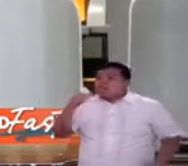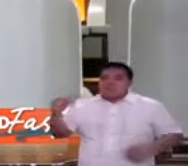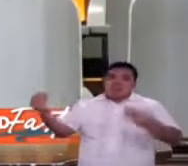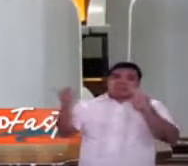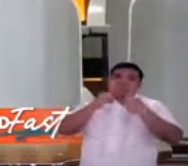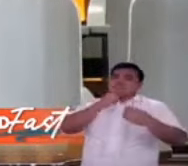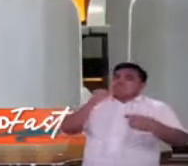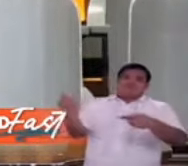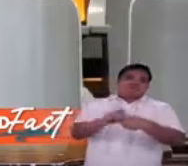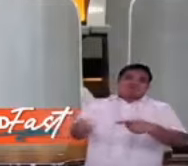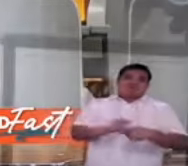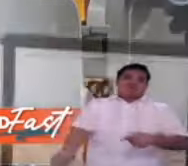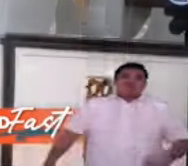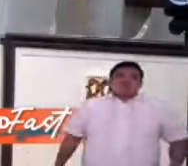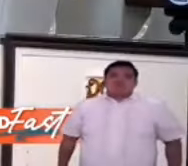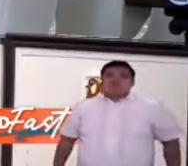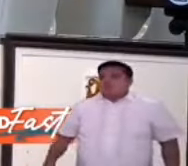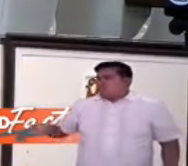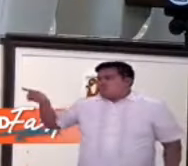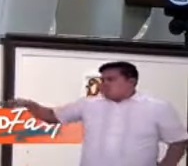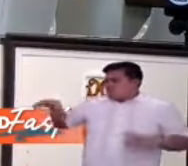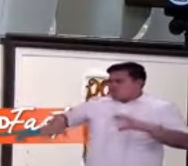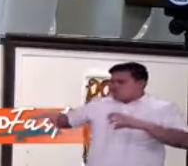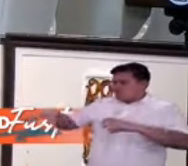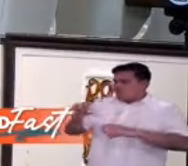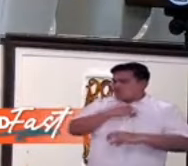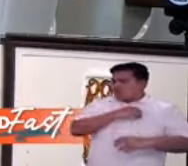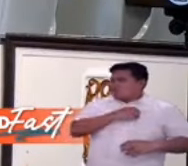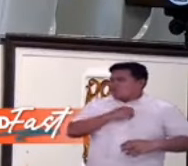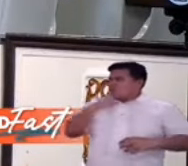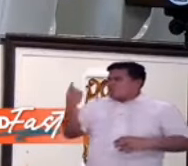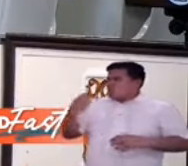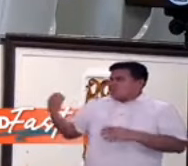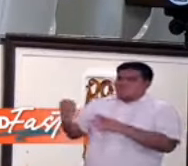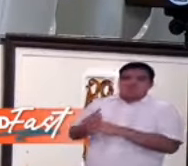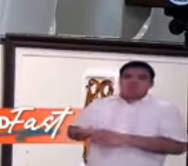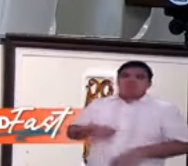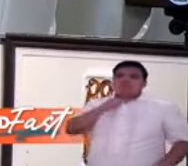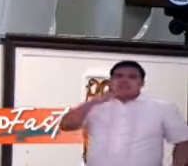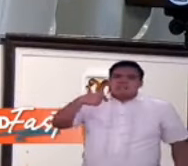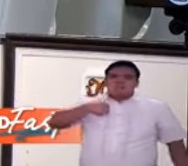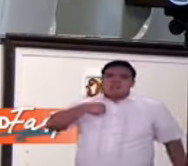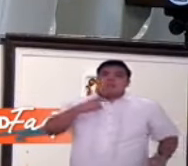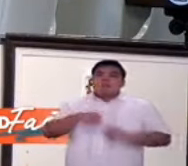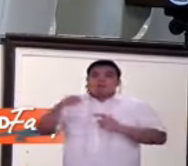katuon ani, kanig yung silingan, yun, sige mga ganun padasa. Wala, naana siya una-una.